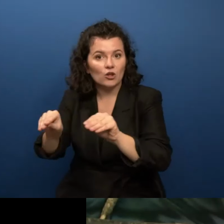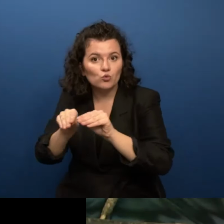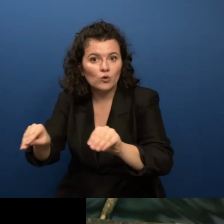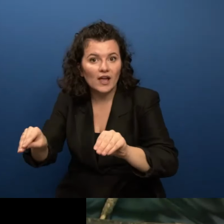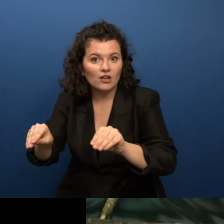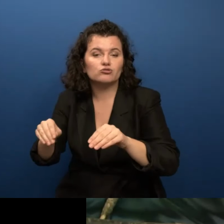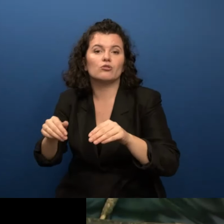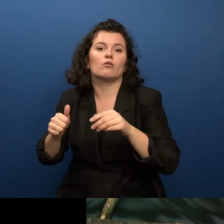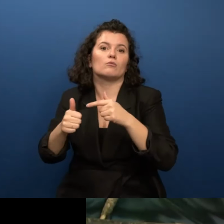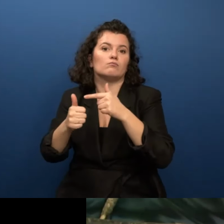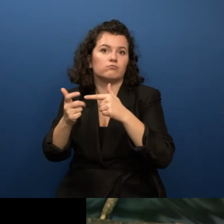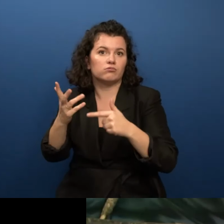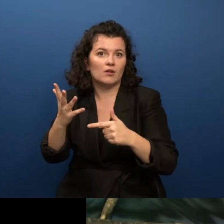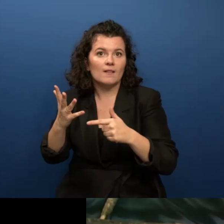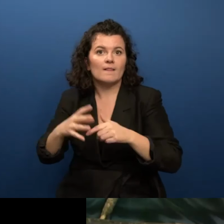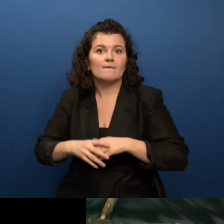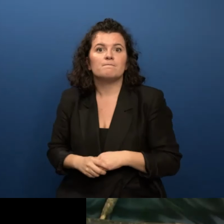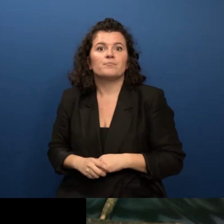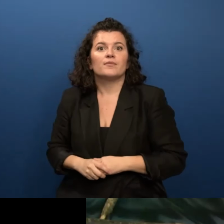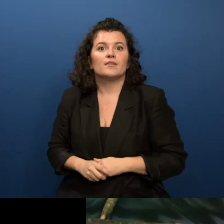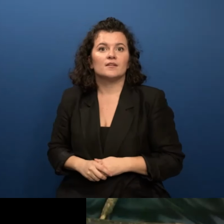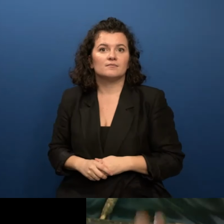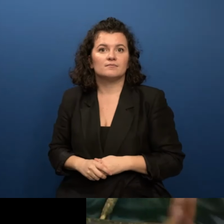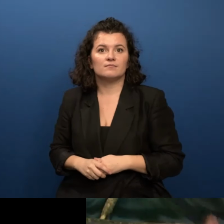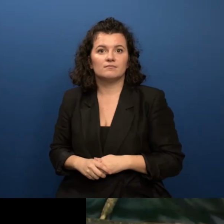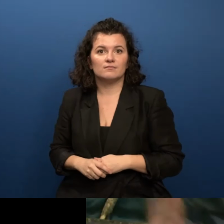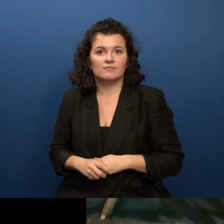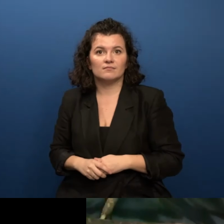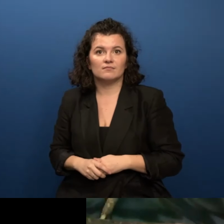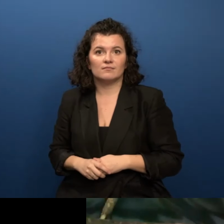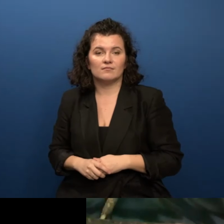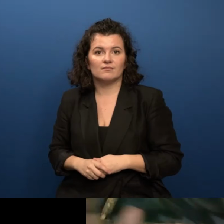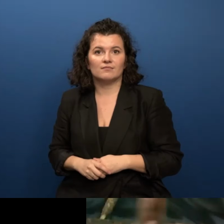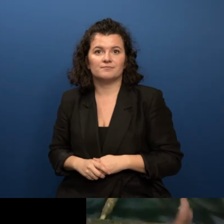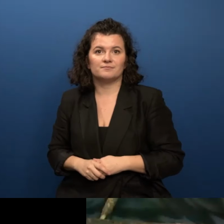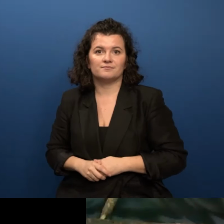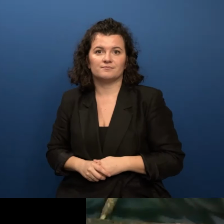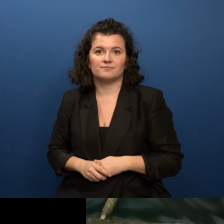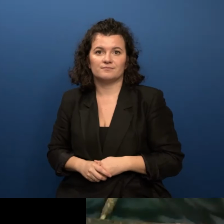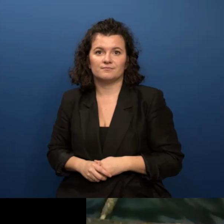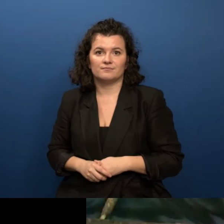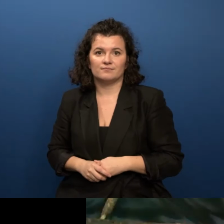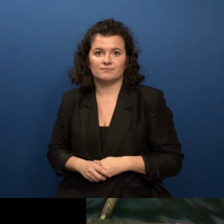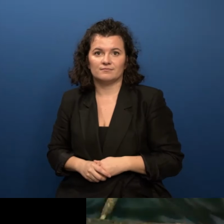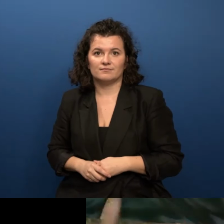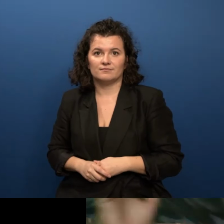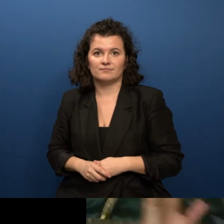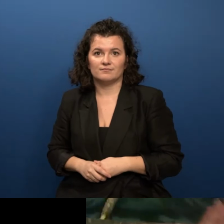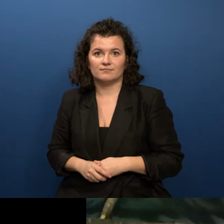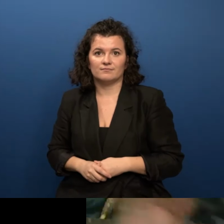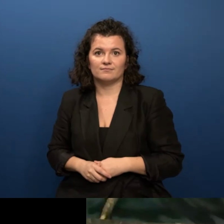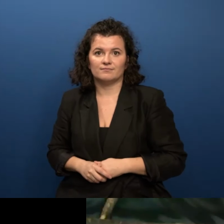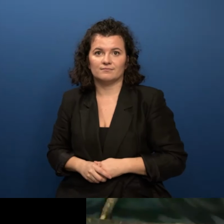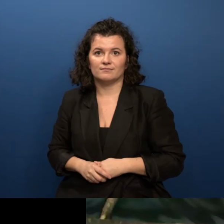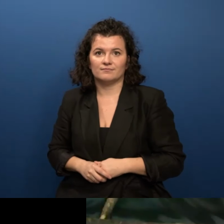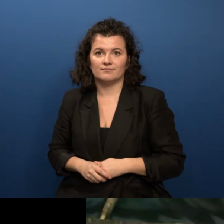don't have disability at heart. There are those people who, when they get to international government, they talk about political parties instead of talking of